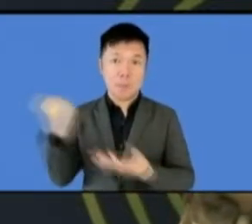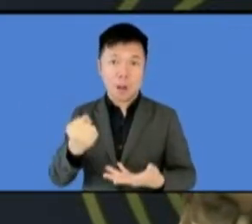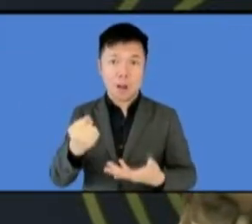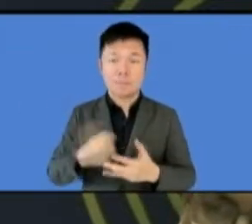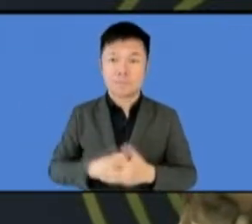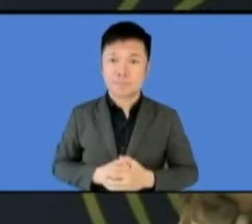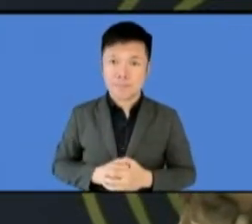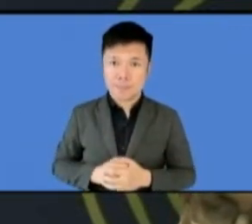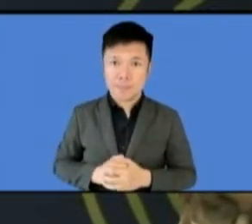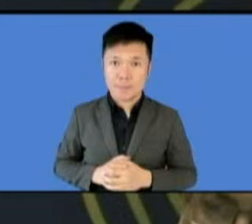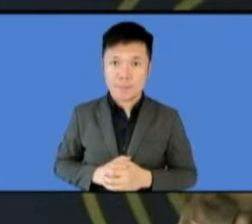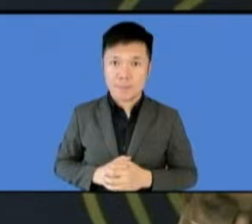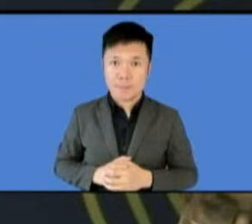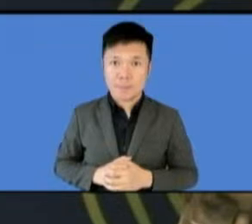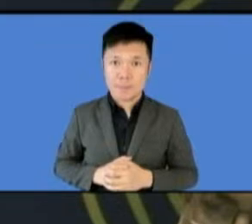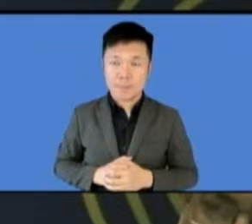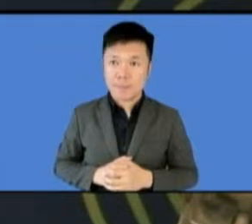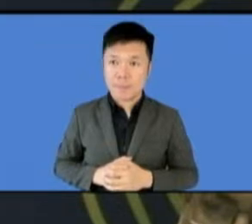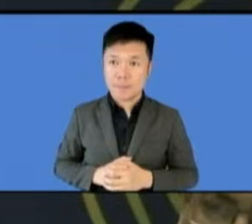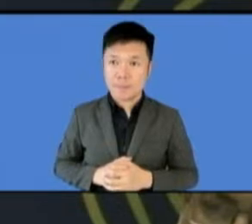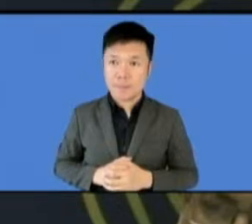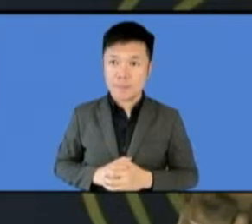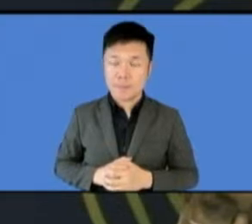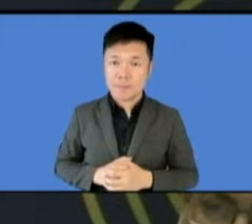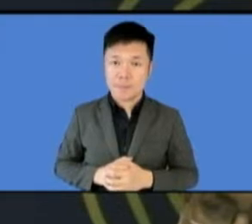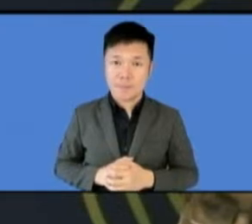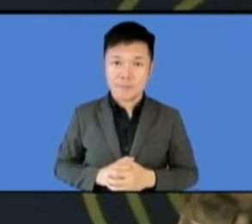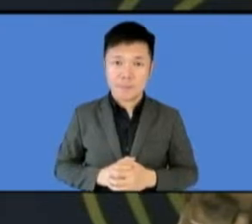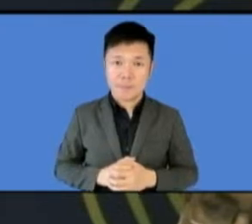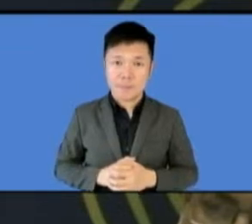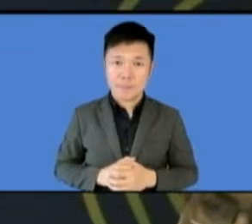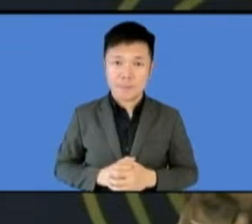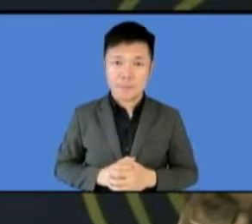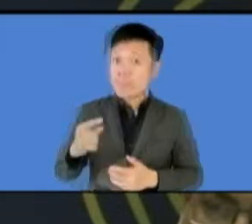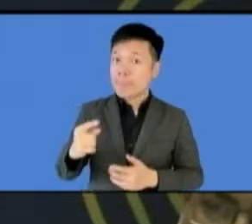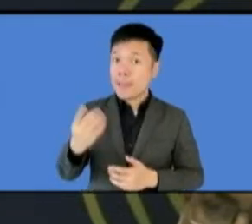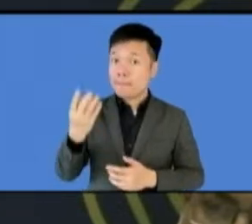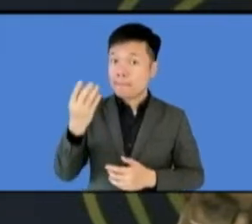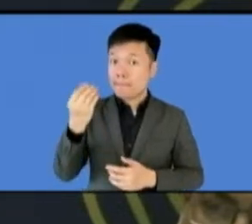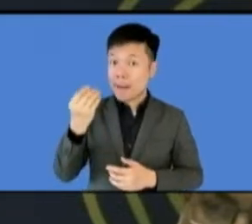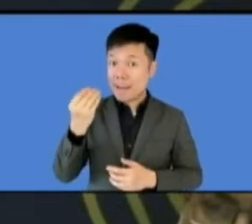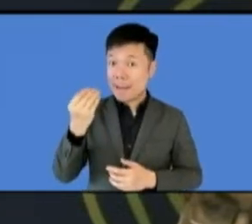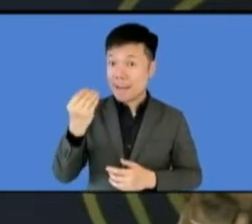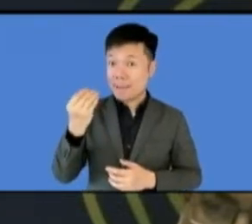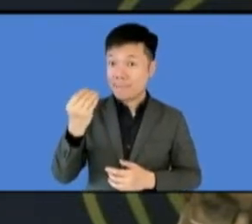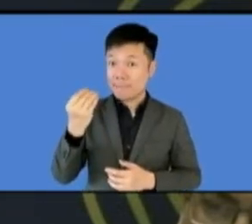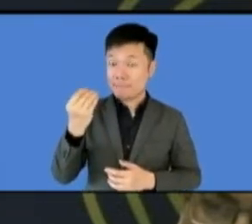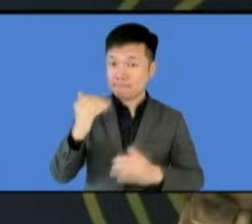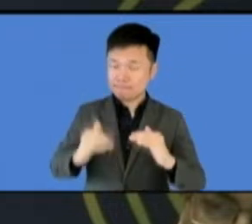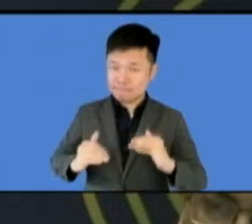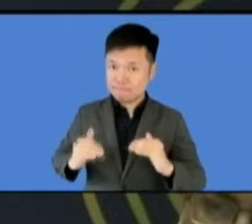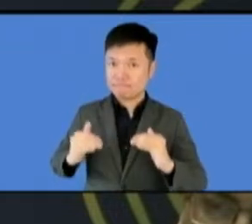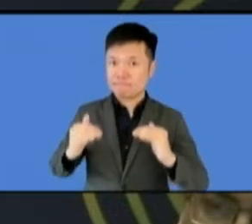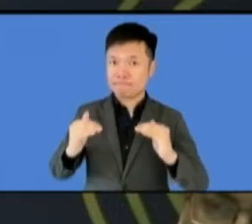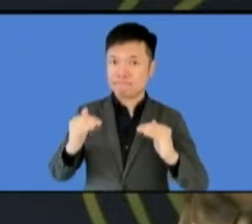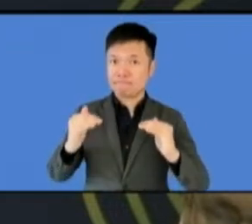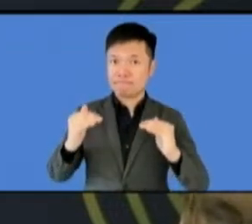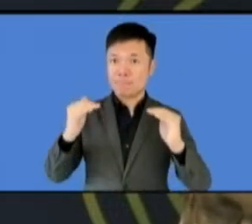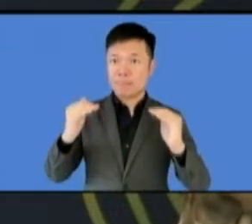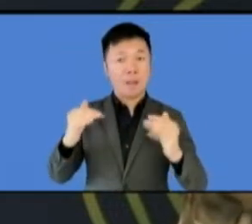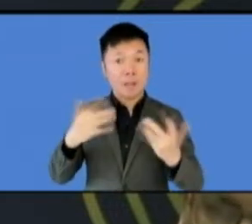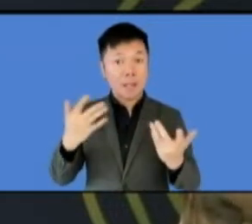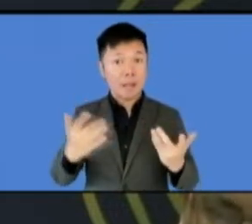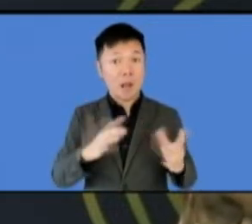like the threshold has been raised so that more and more families are included